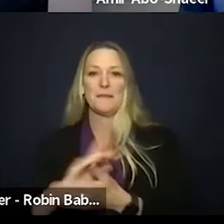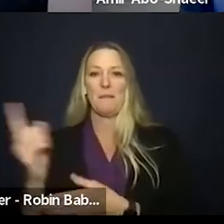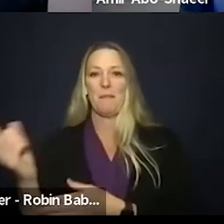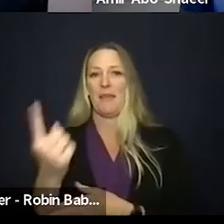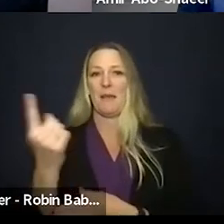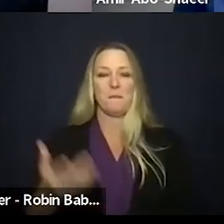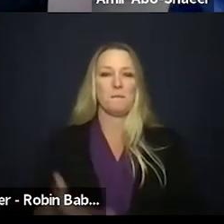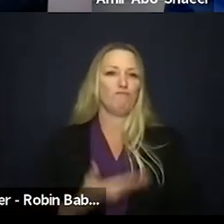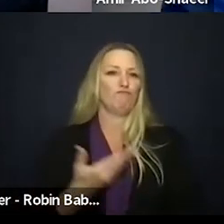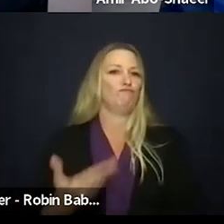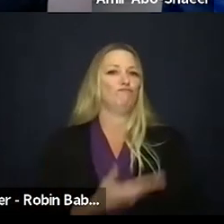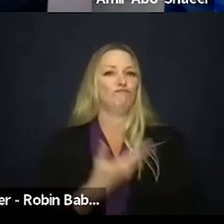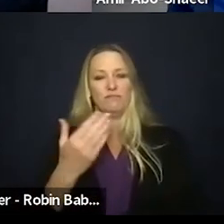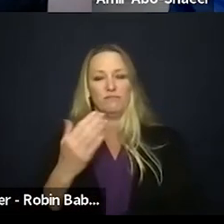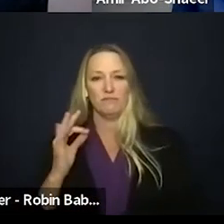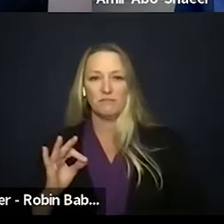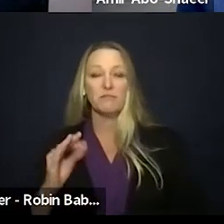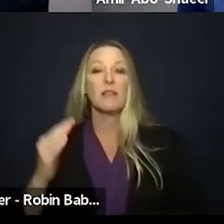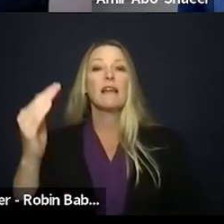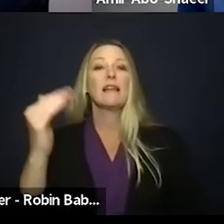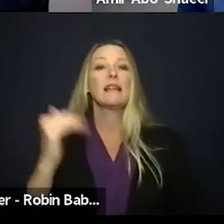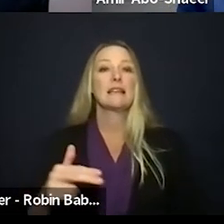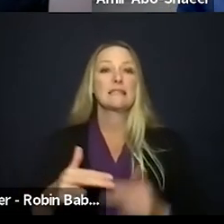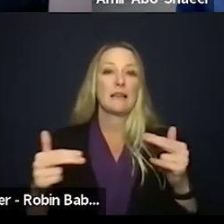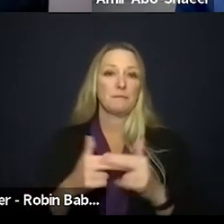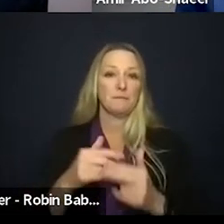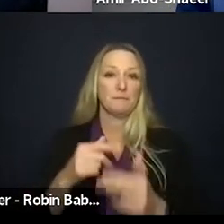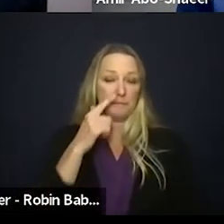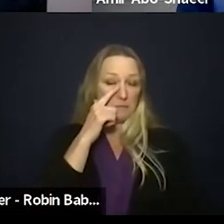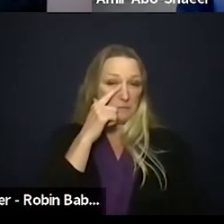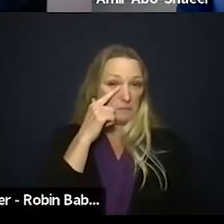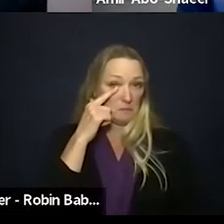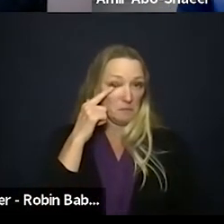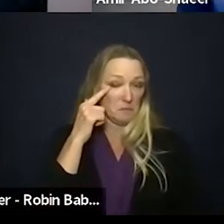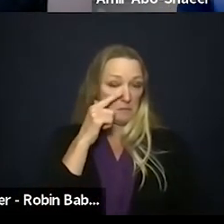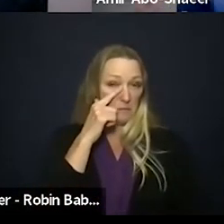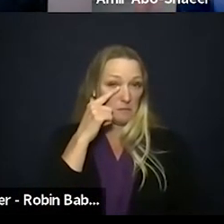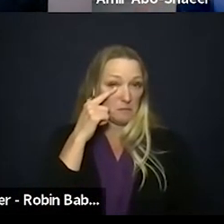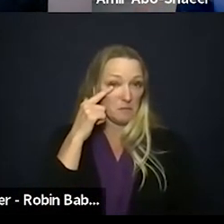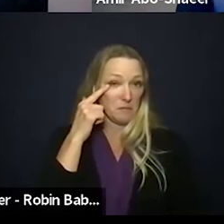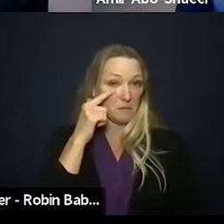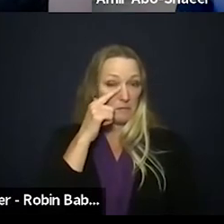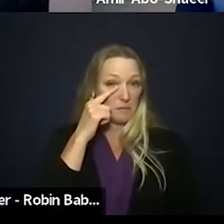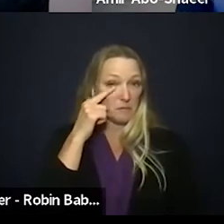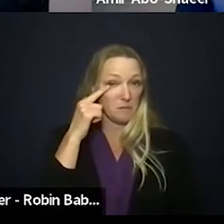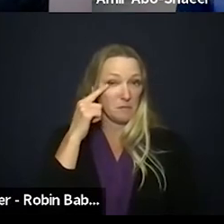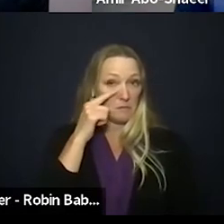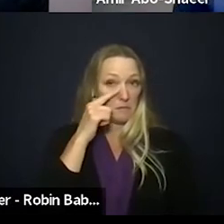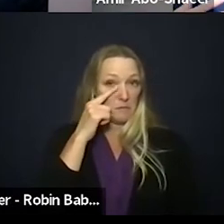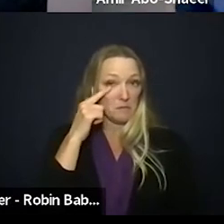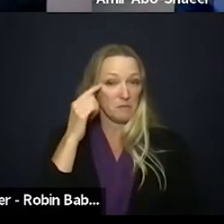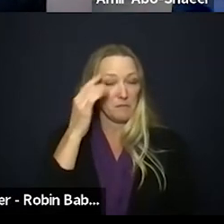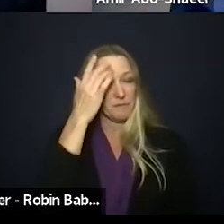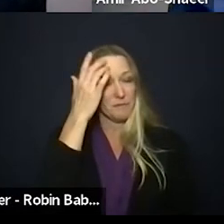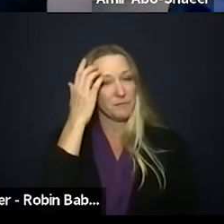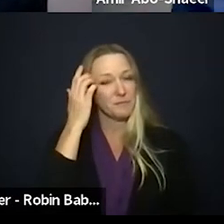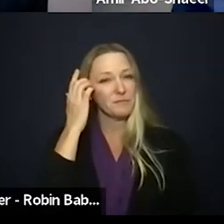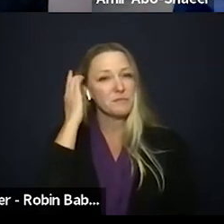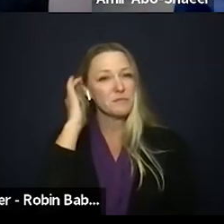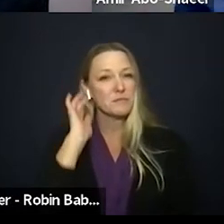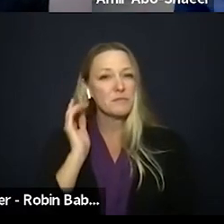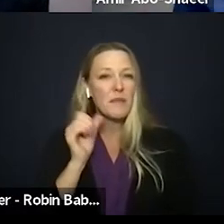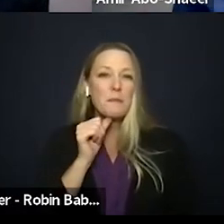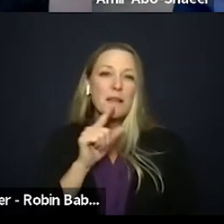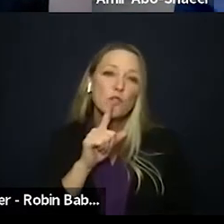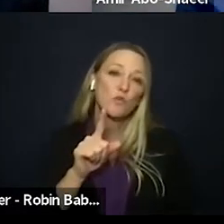improvement for the campus next slide and so this is i think for me i i don't know if you guys have any